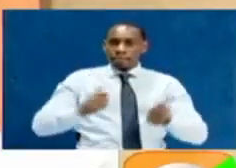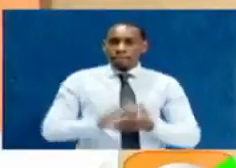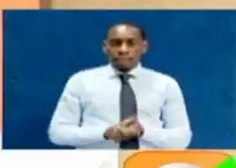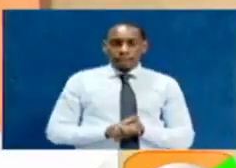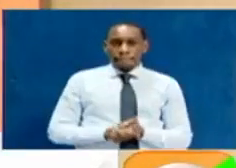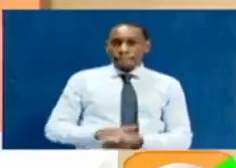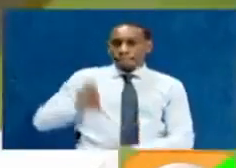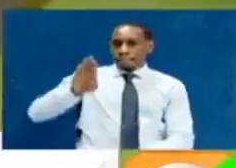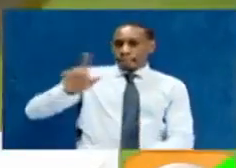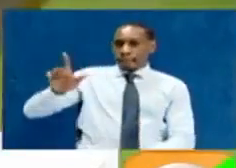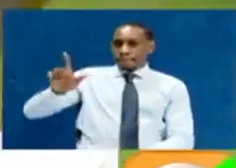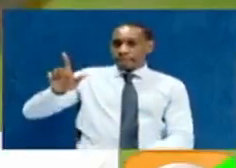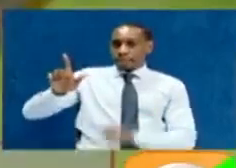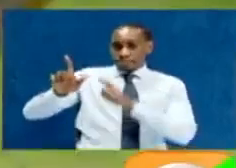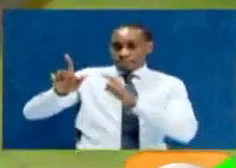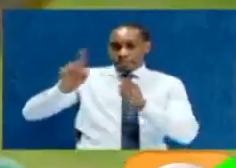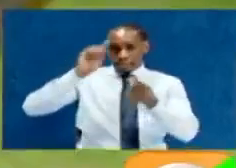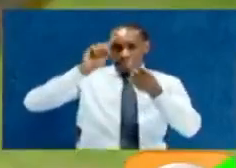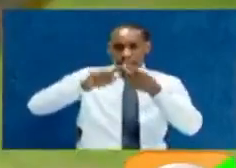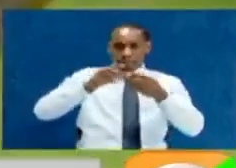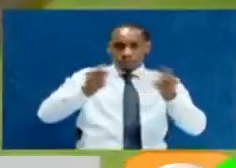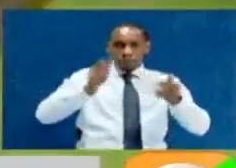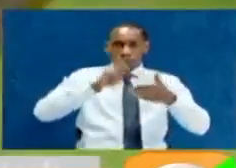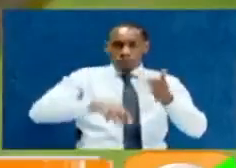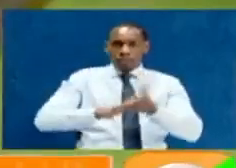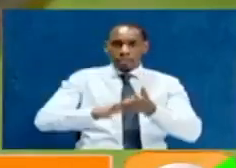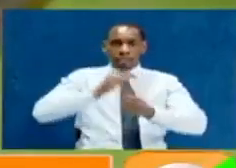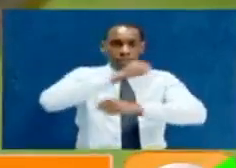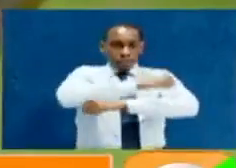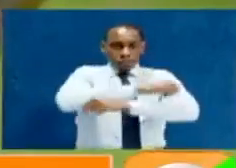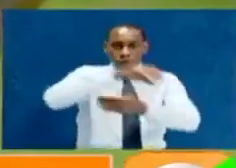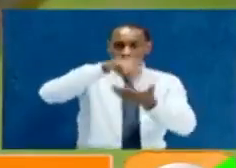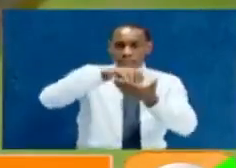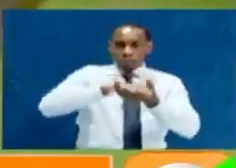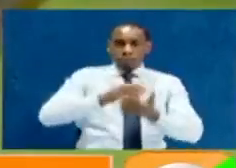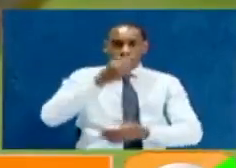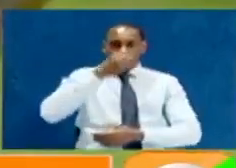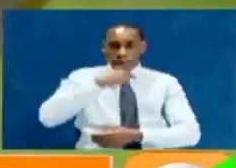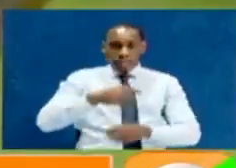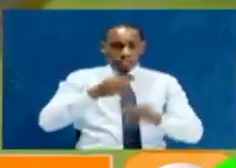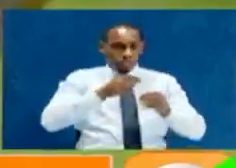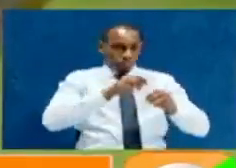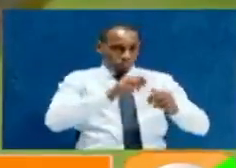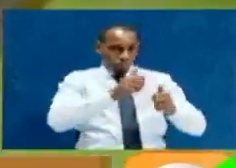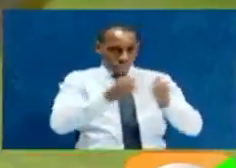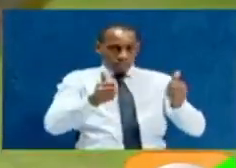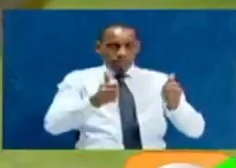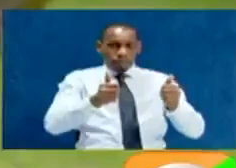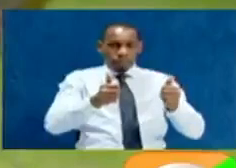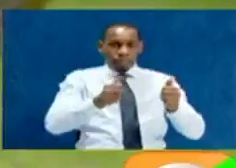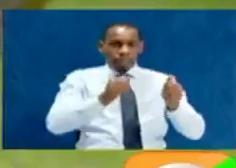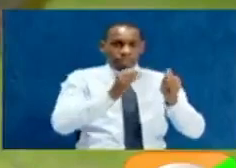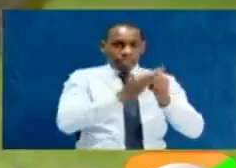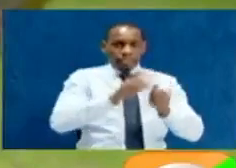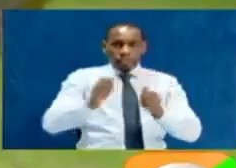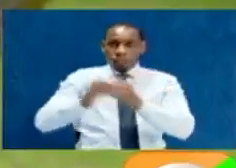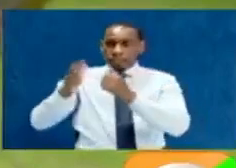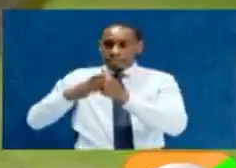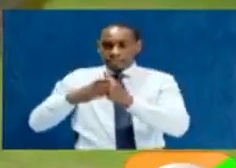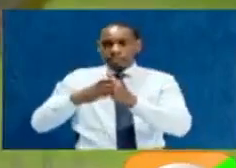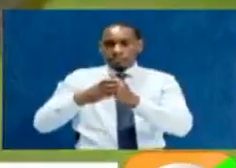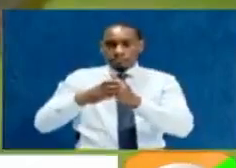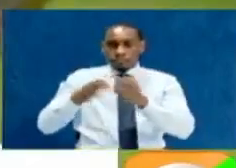what the bill seeks to address is have in a school setting, in age-appropriate adolescent healthcare services, where there's like